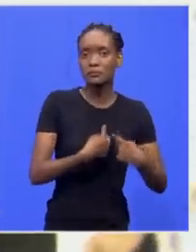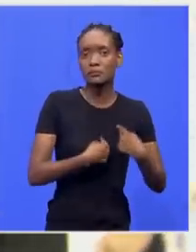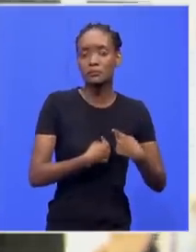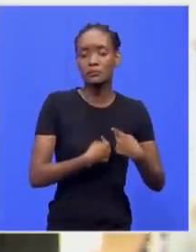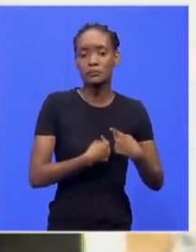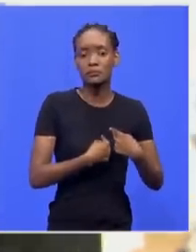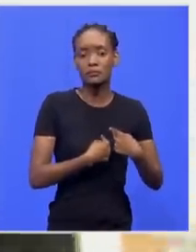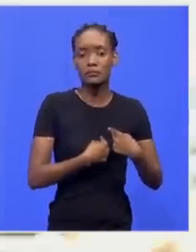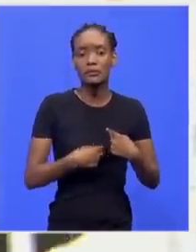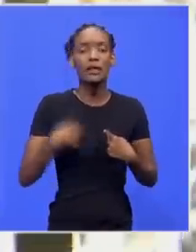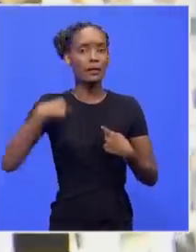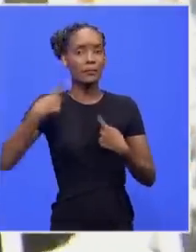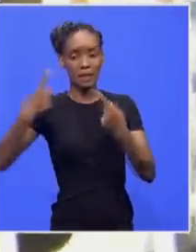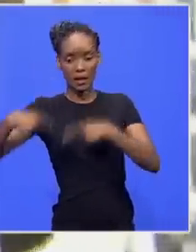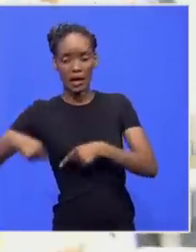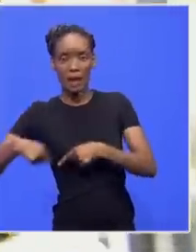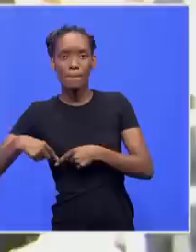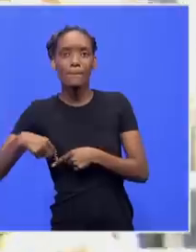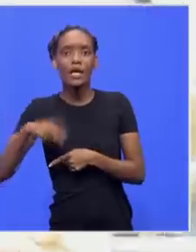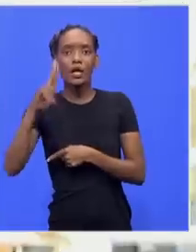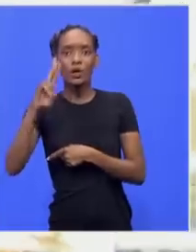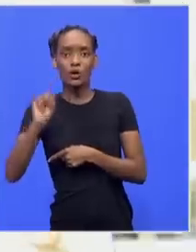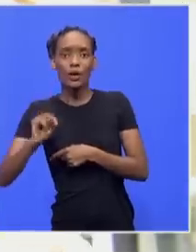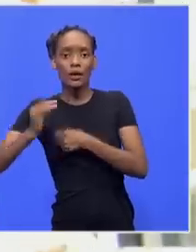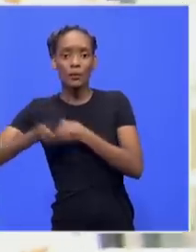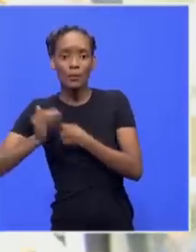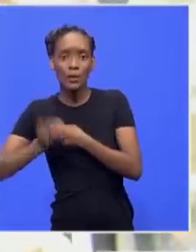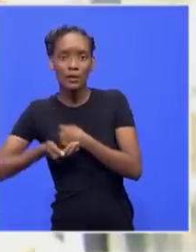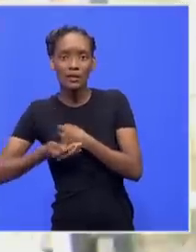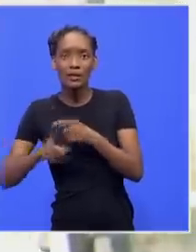went to protect me. He went to put me